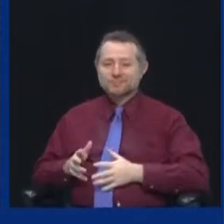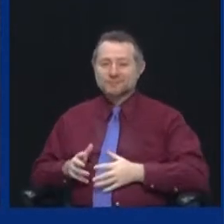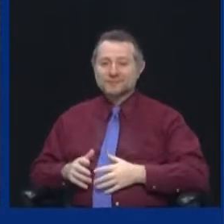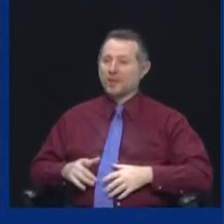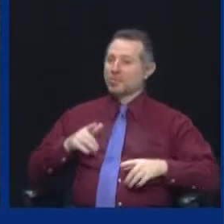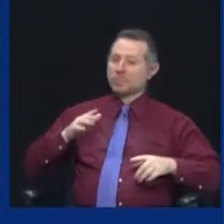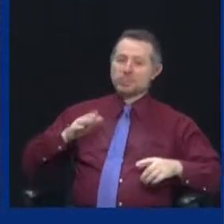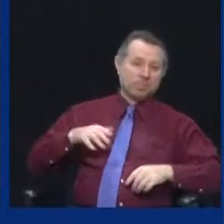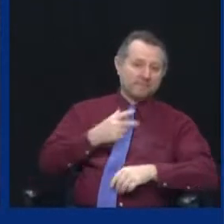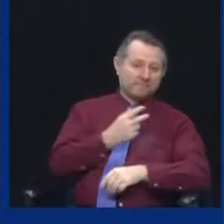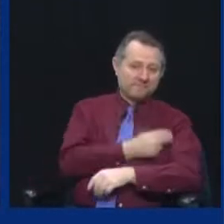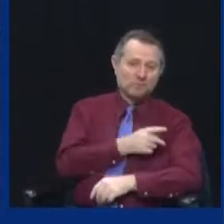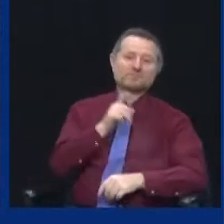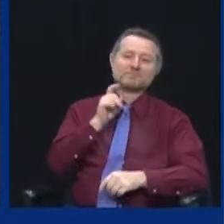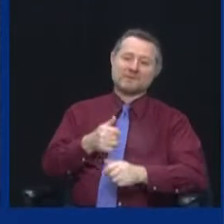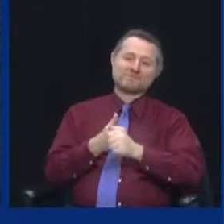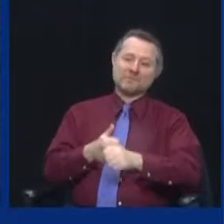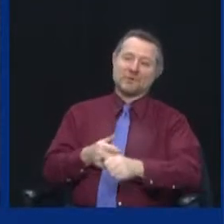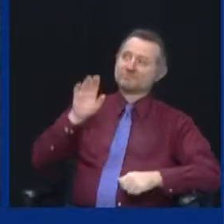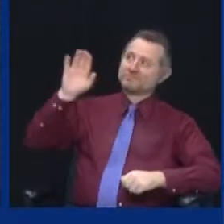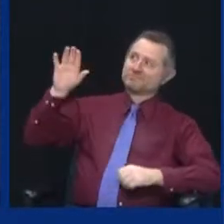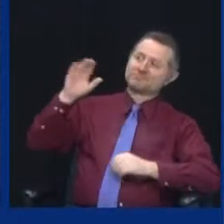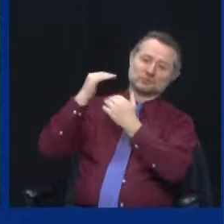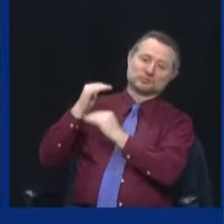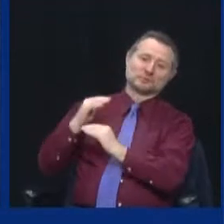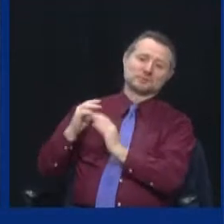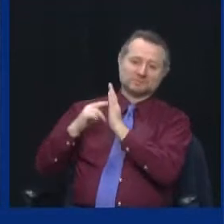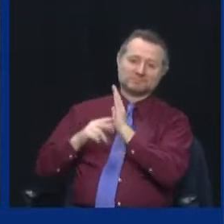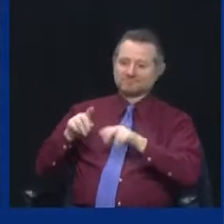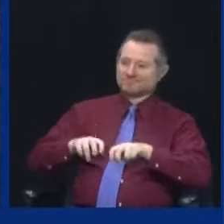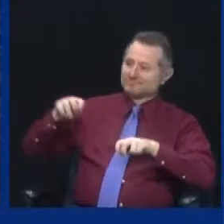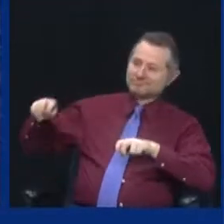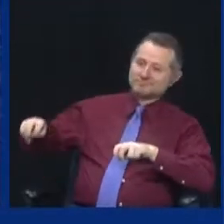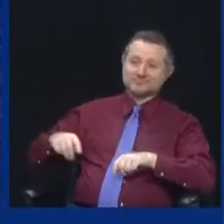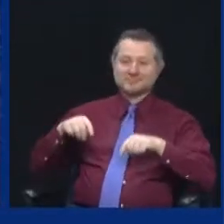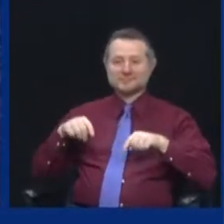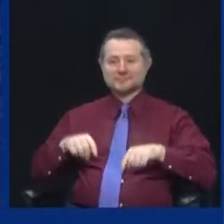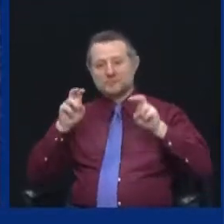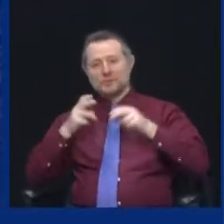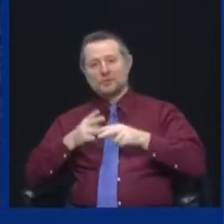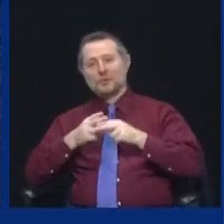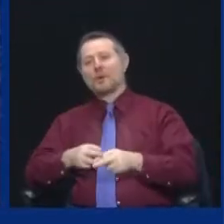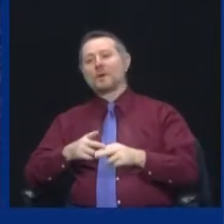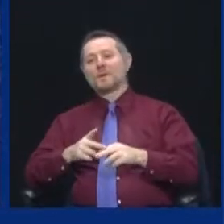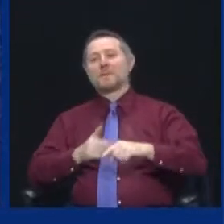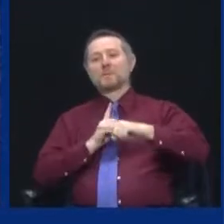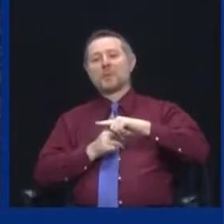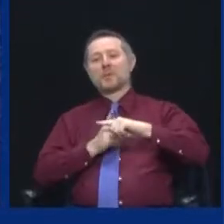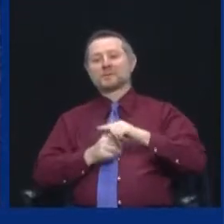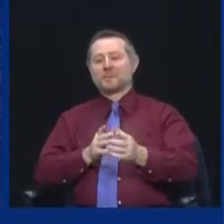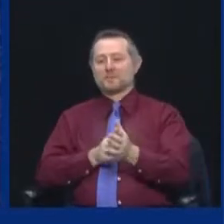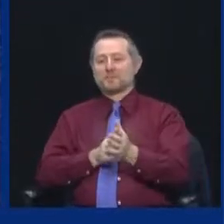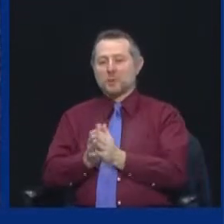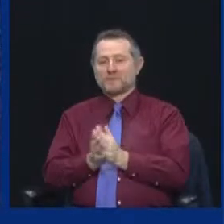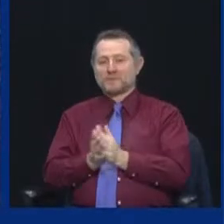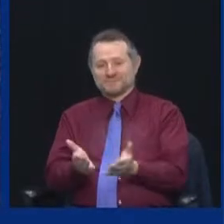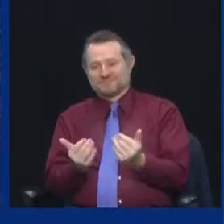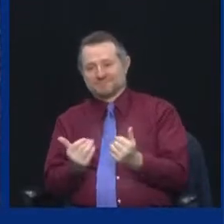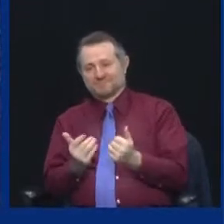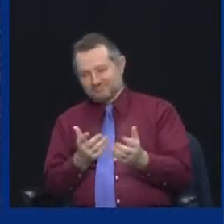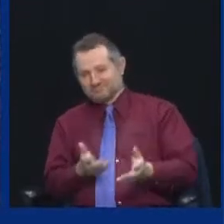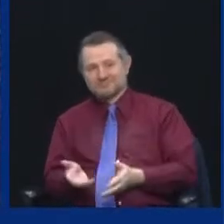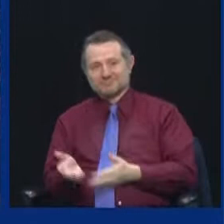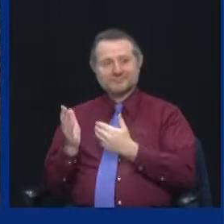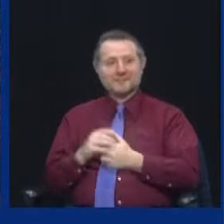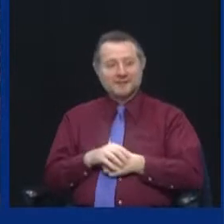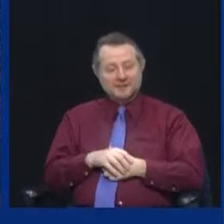the social distancing rule. So it's another positive incentive to get vaccinated.